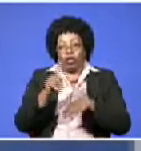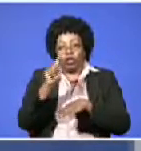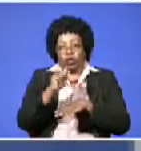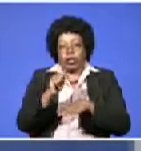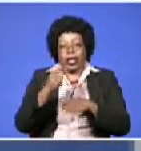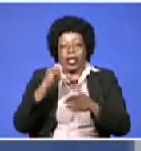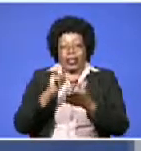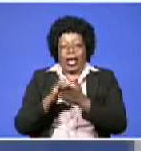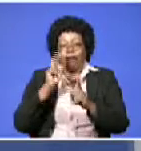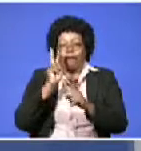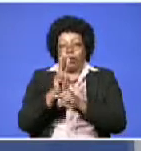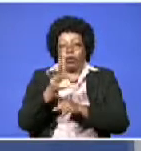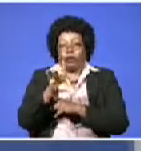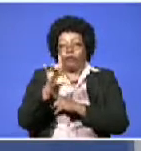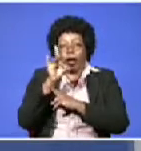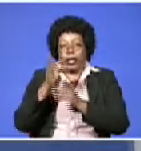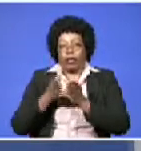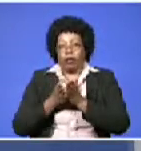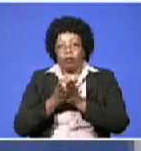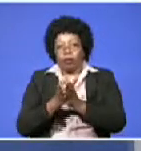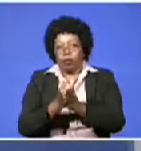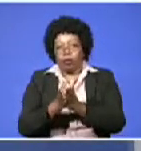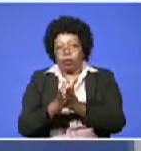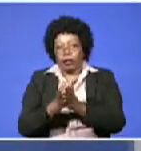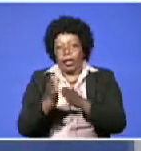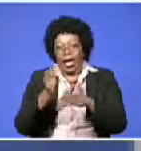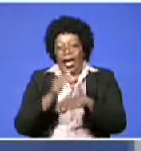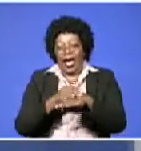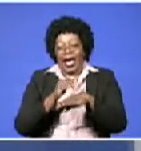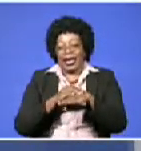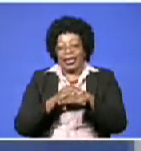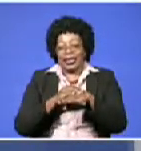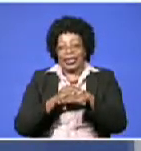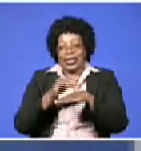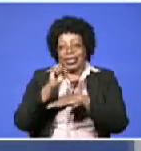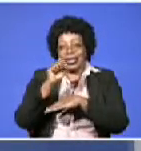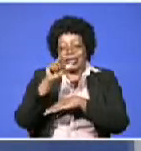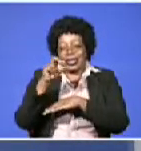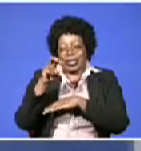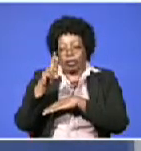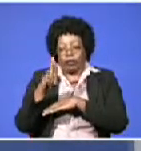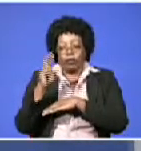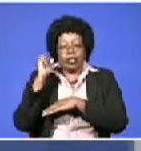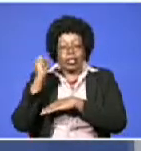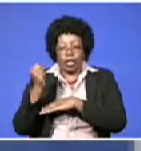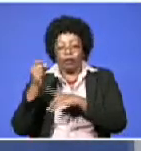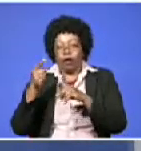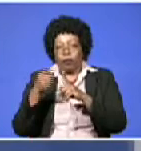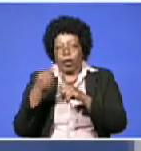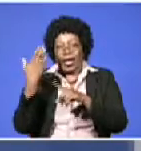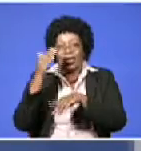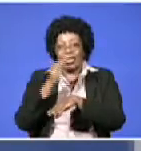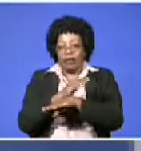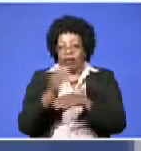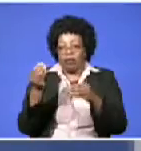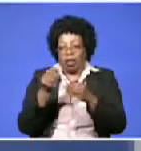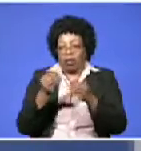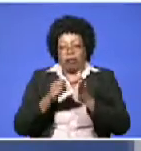victim's body was found in a vessel moored at Silver Point just after 7 o'clock last evening. There were no signs